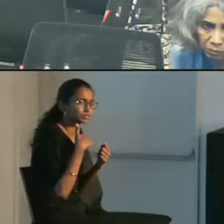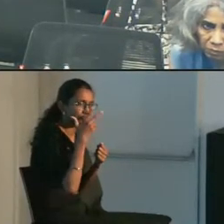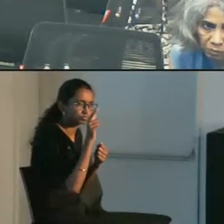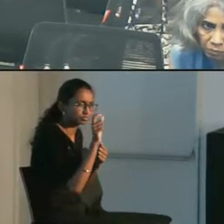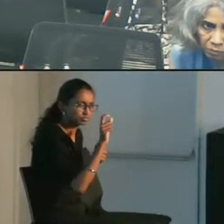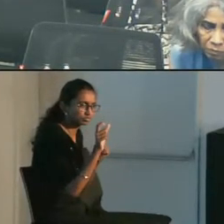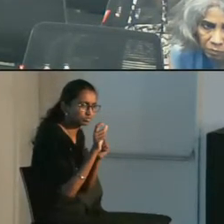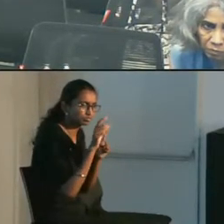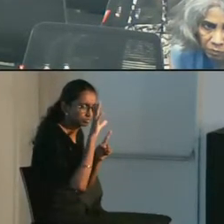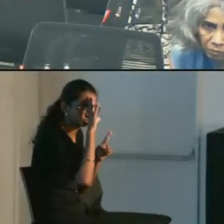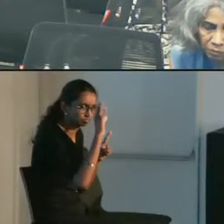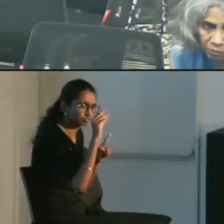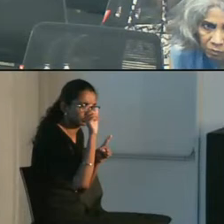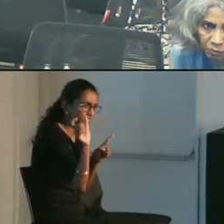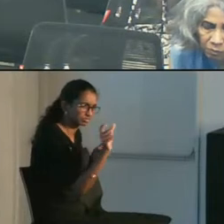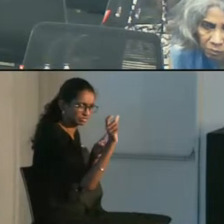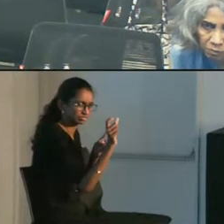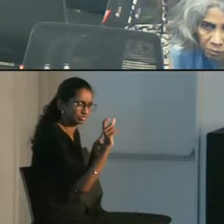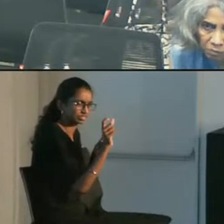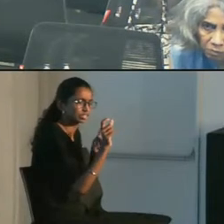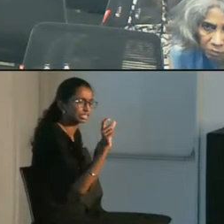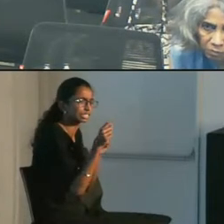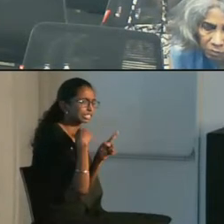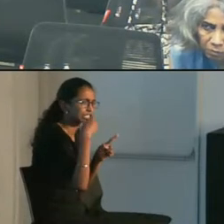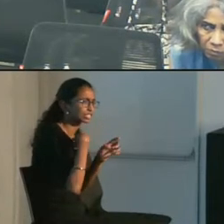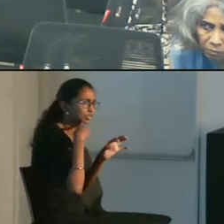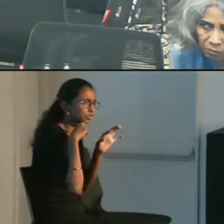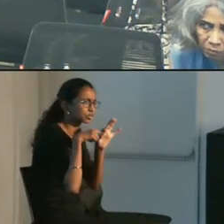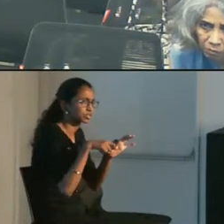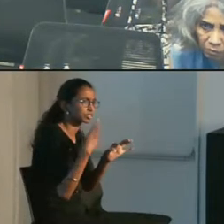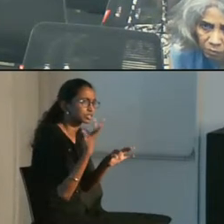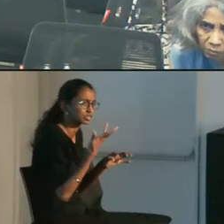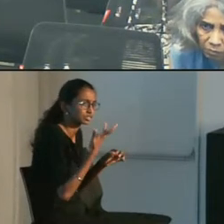word men coming along this way. And the reason I ask that is definitely